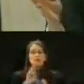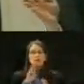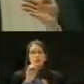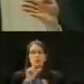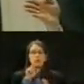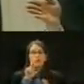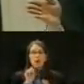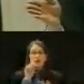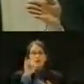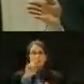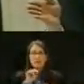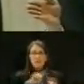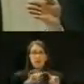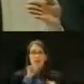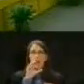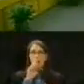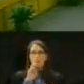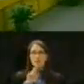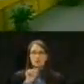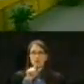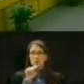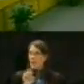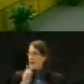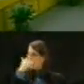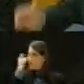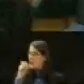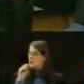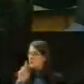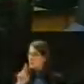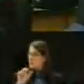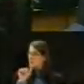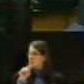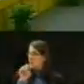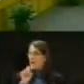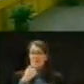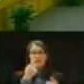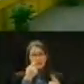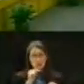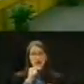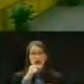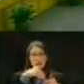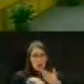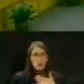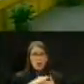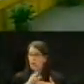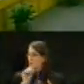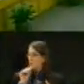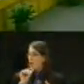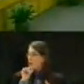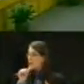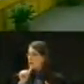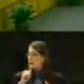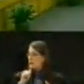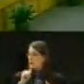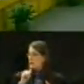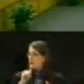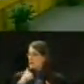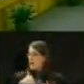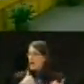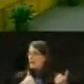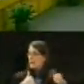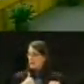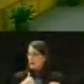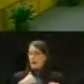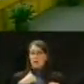He tried to get in. Did you? No. I declined to get sworn in, Larry. You know that. Larry, you're doing the